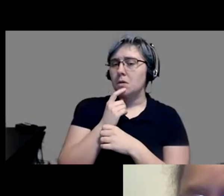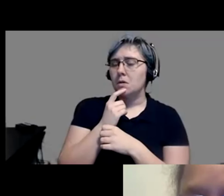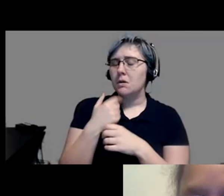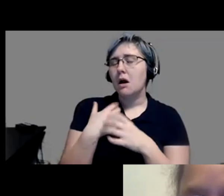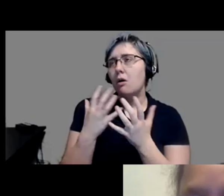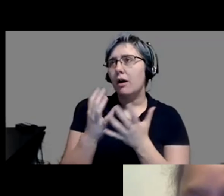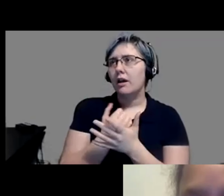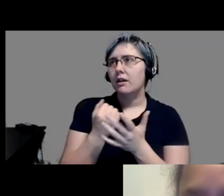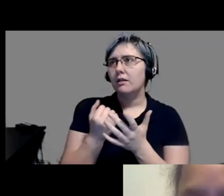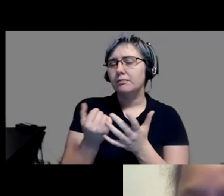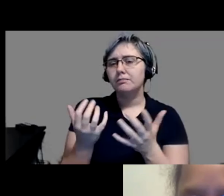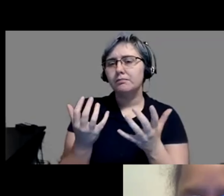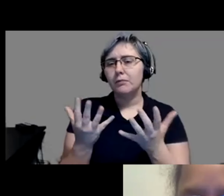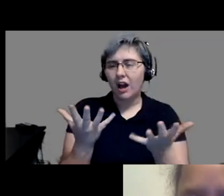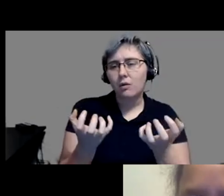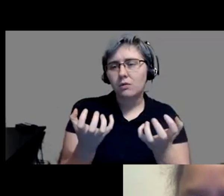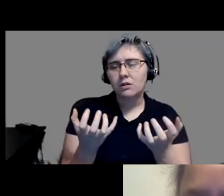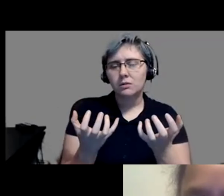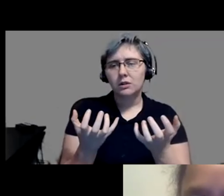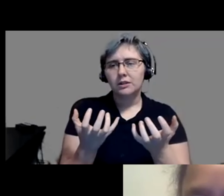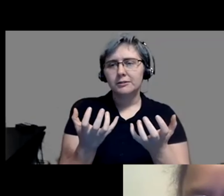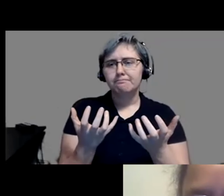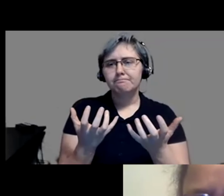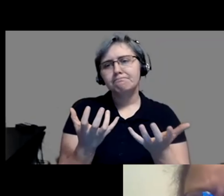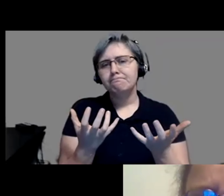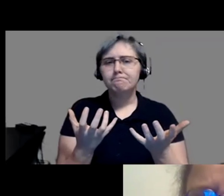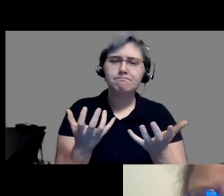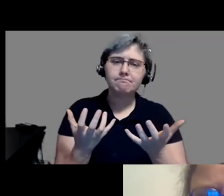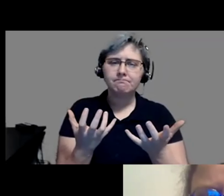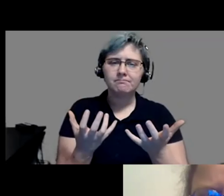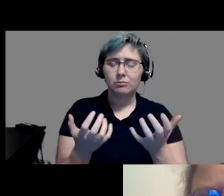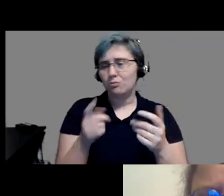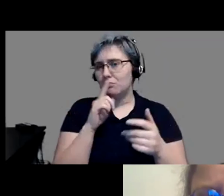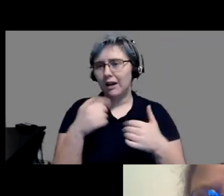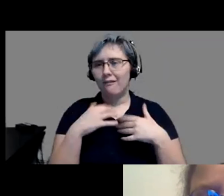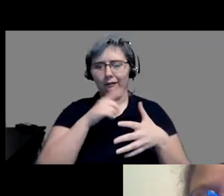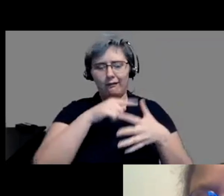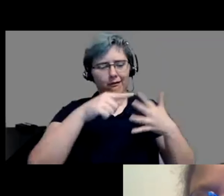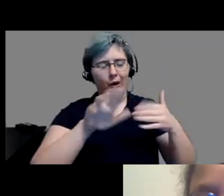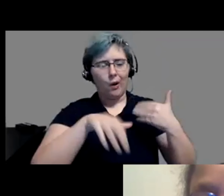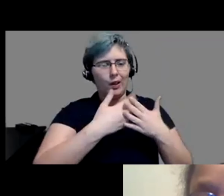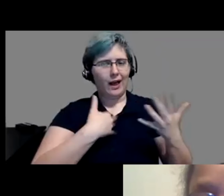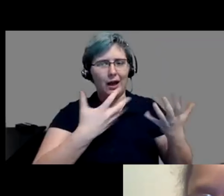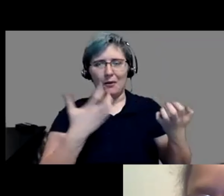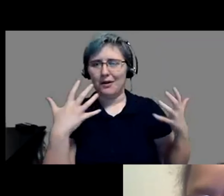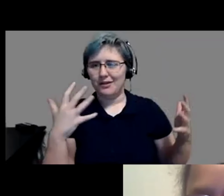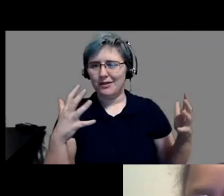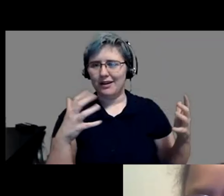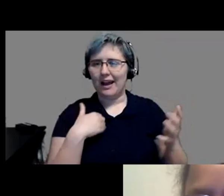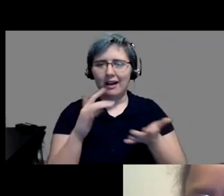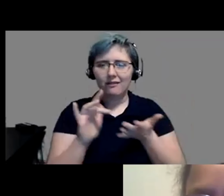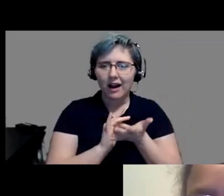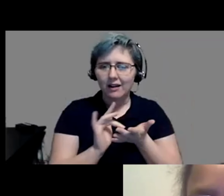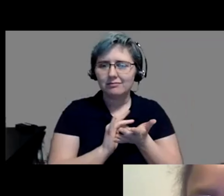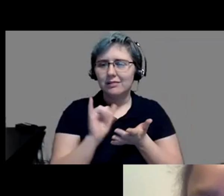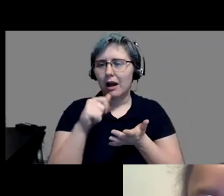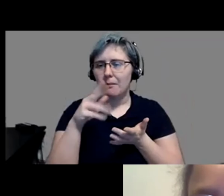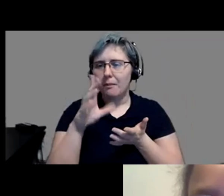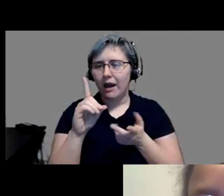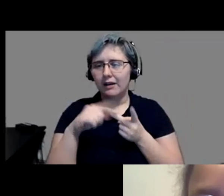some, I would want well, I have all the stuff that I want. I already have an iPad and